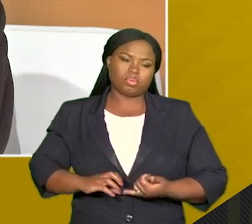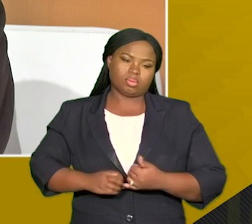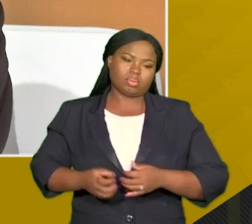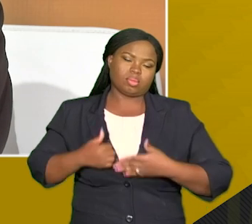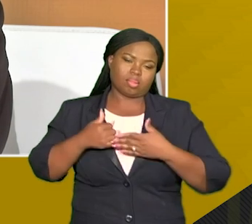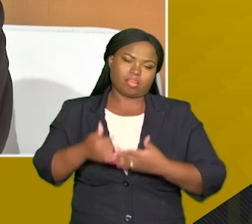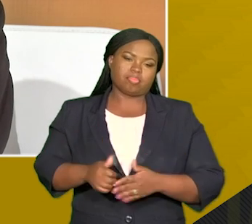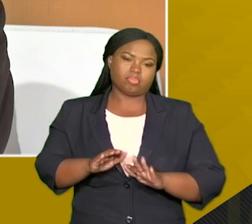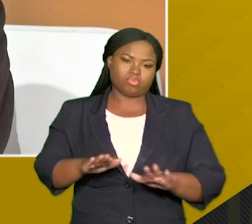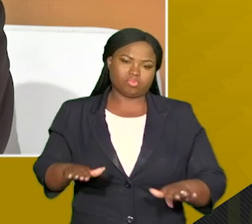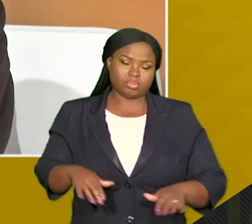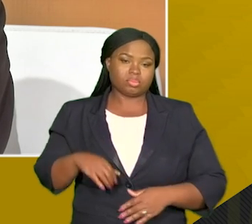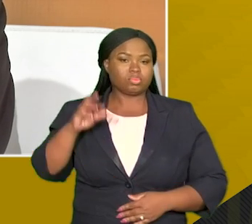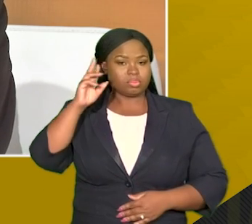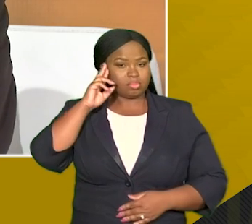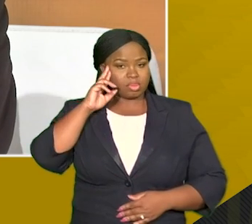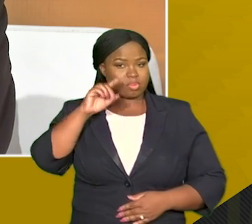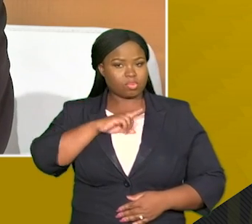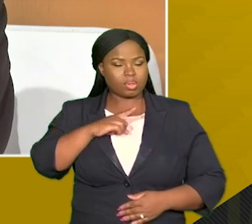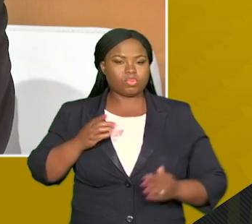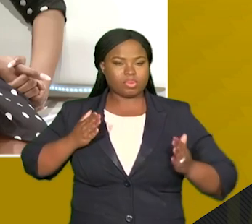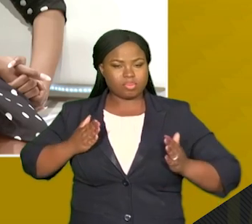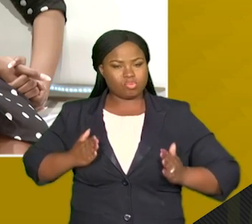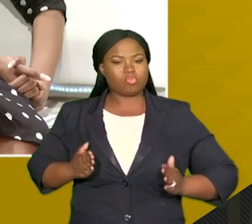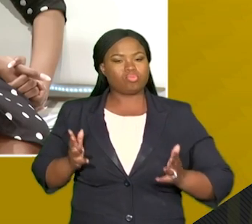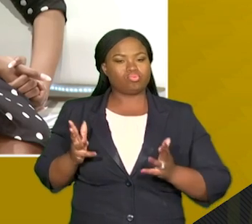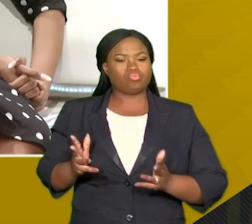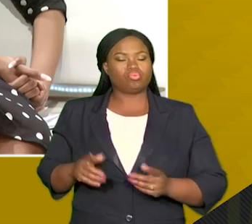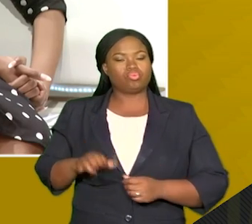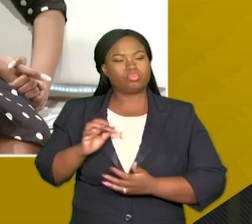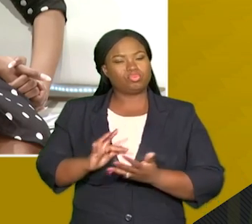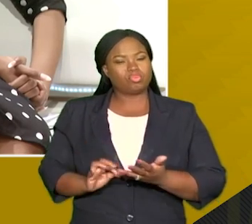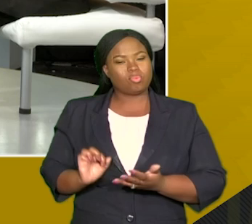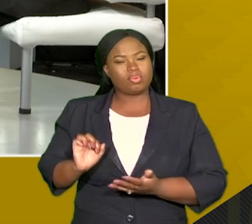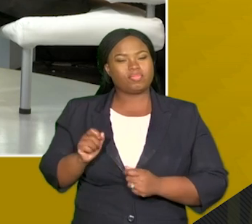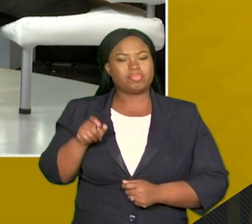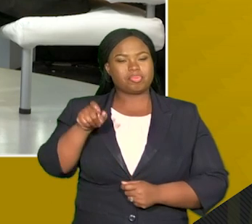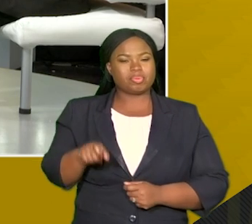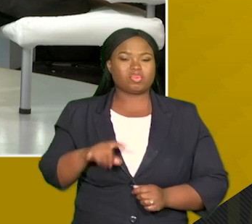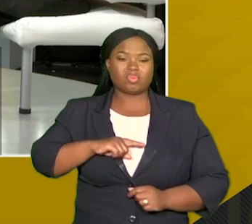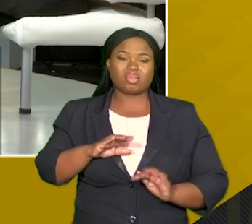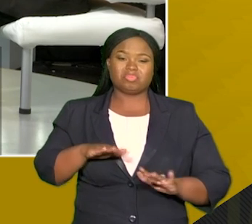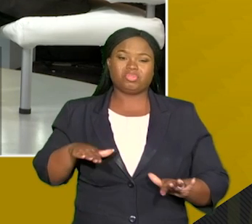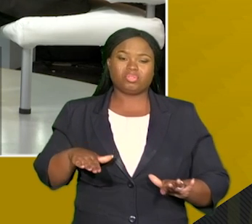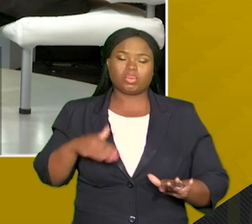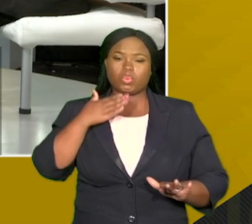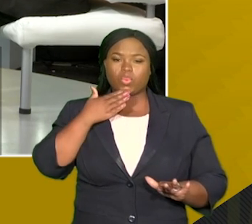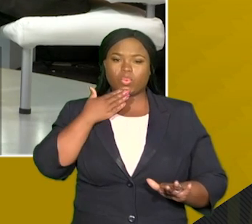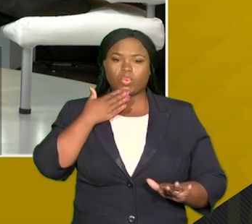the children, remembering that there's a human factor, there's a human story. There are children who are left